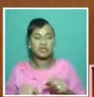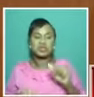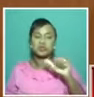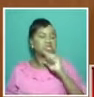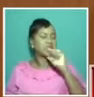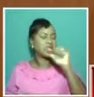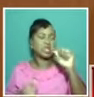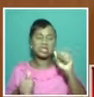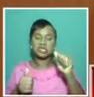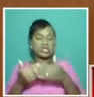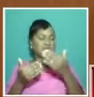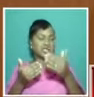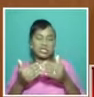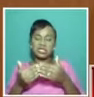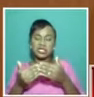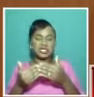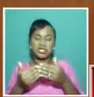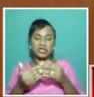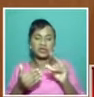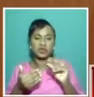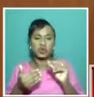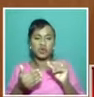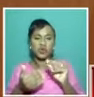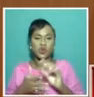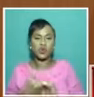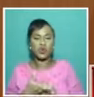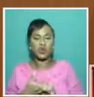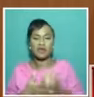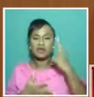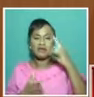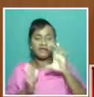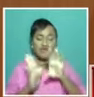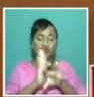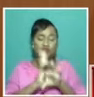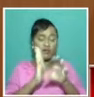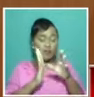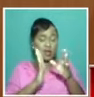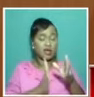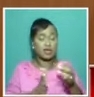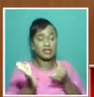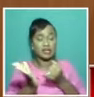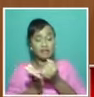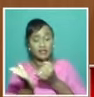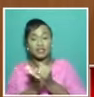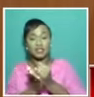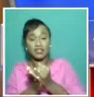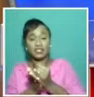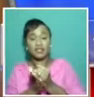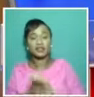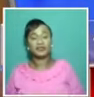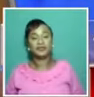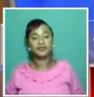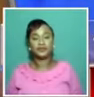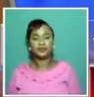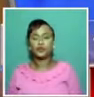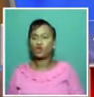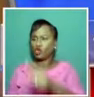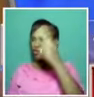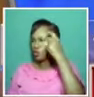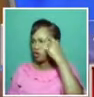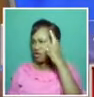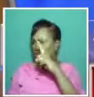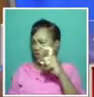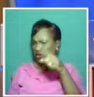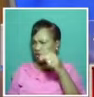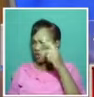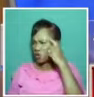not a cut and dry case, even for criminal investigation or forensic investigation. Do you think a similar investigation has